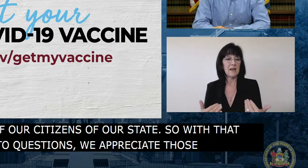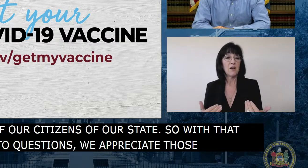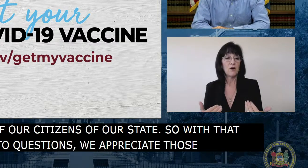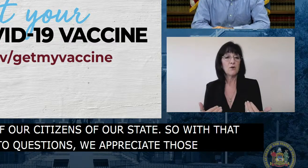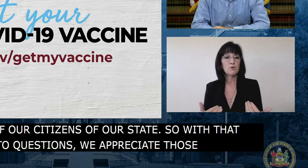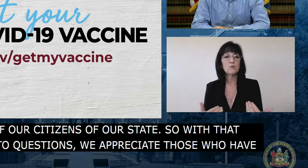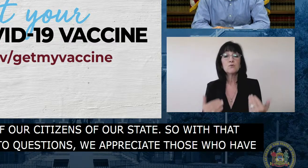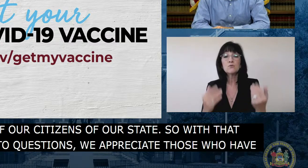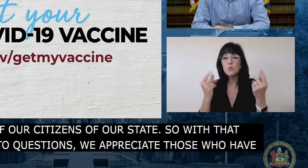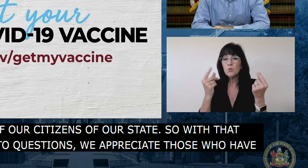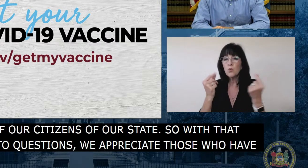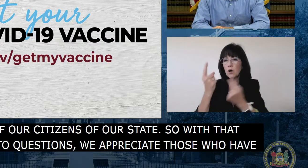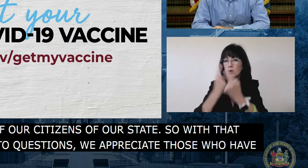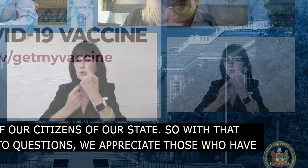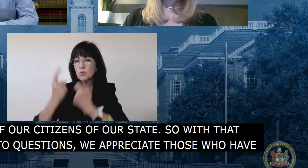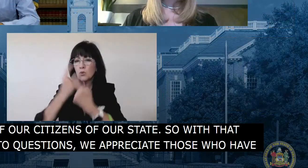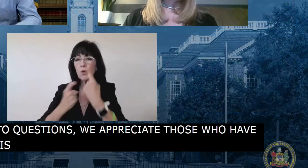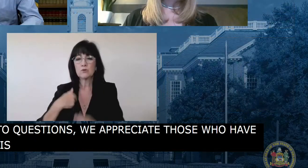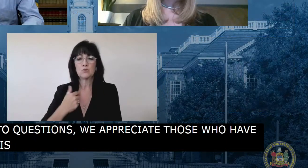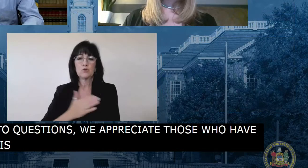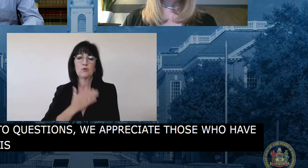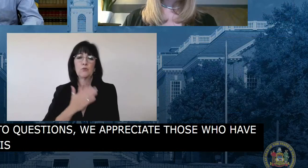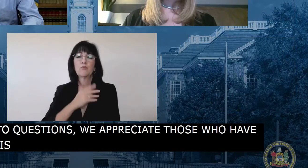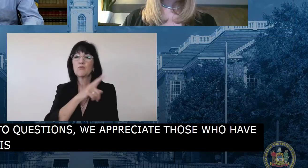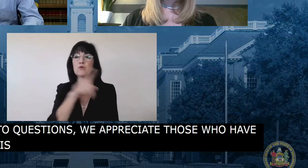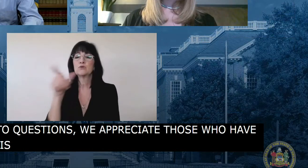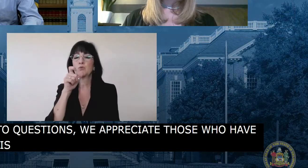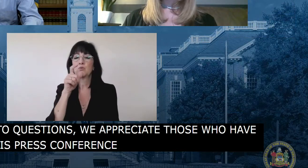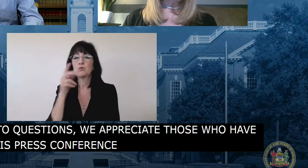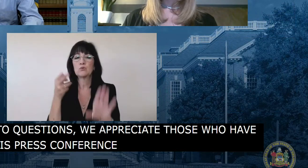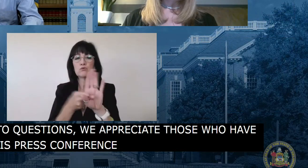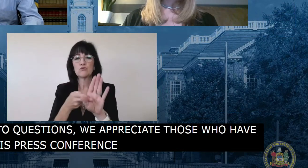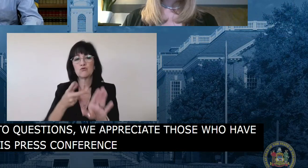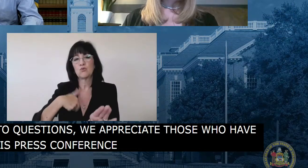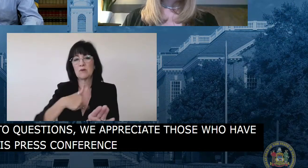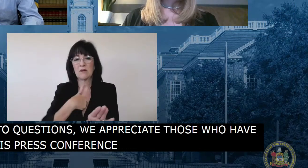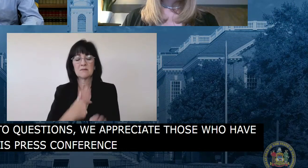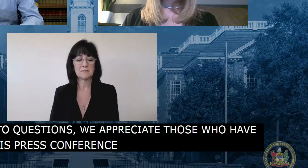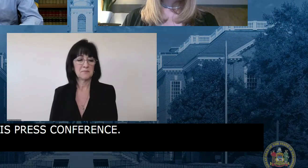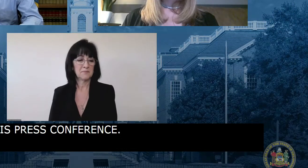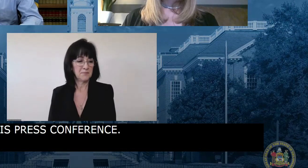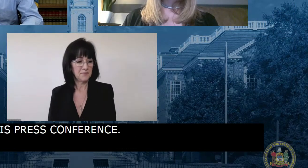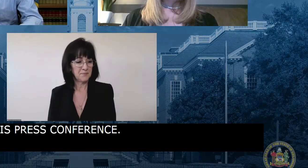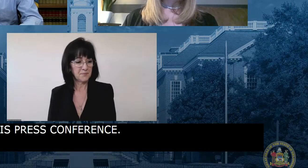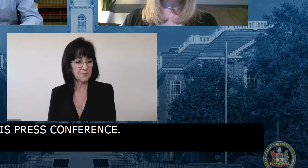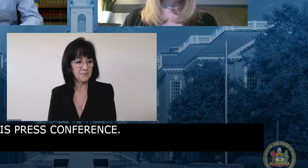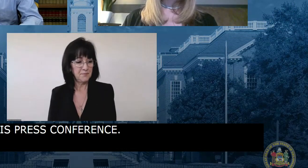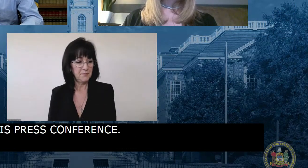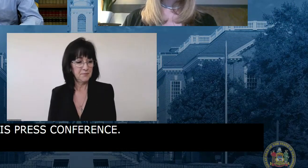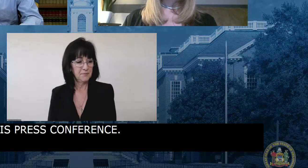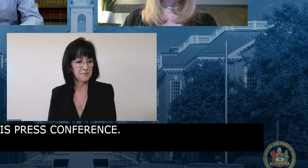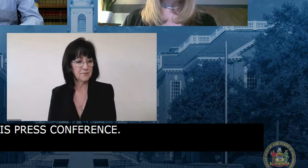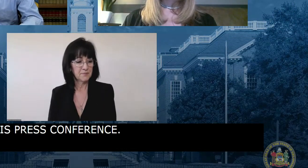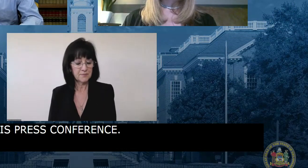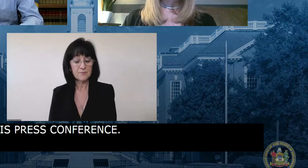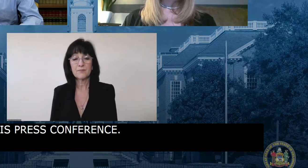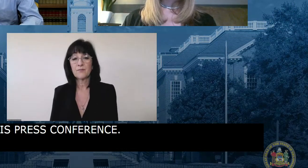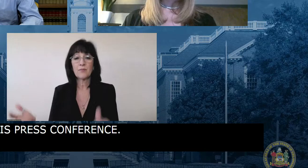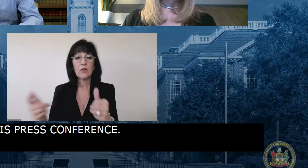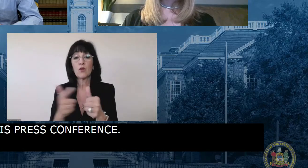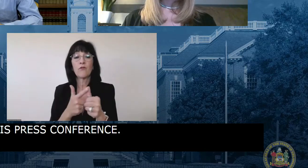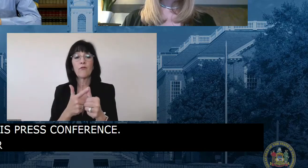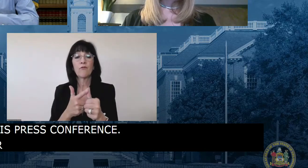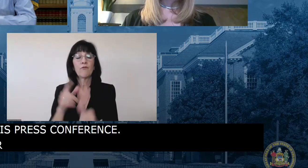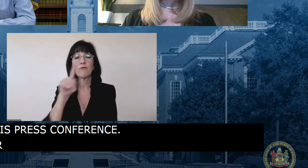for this press conference. All right, well, our first question will be from